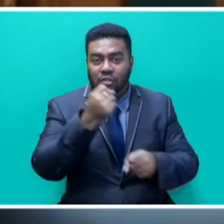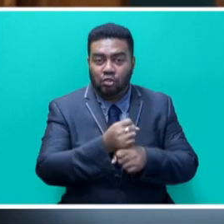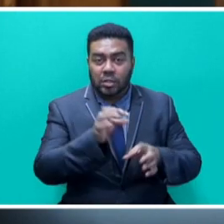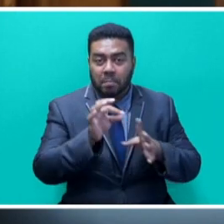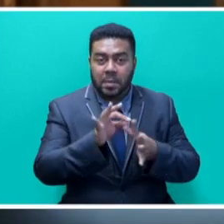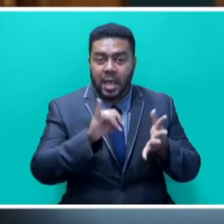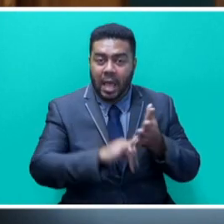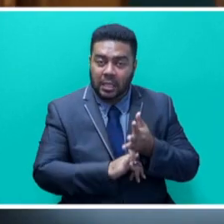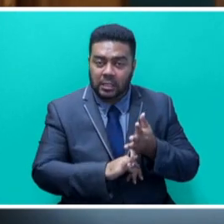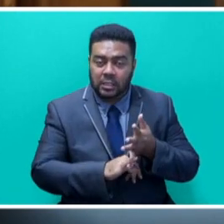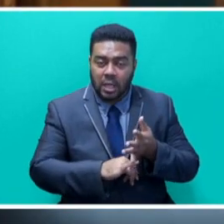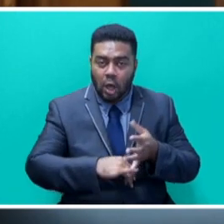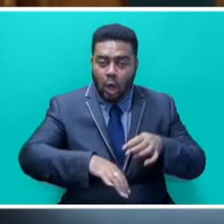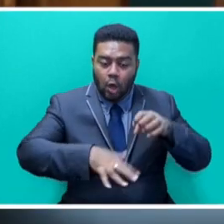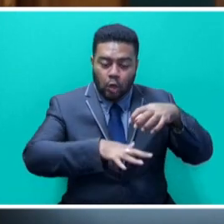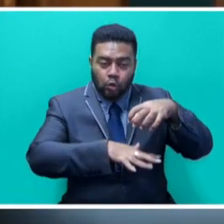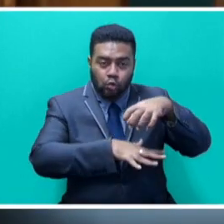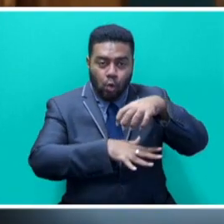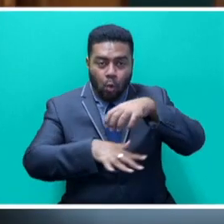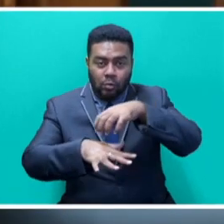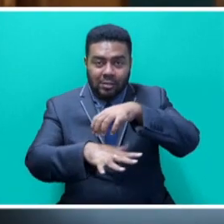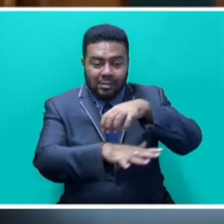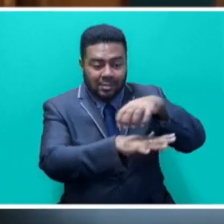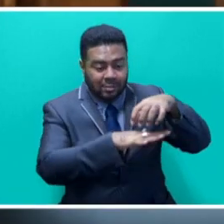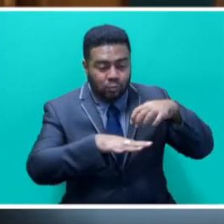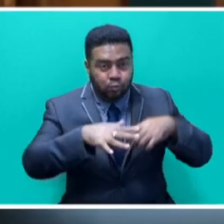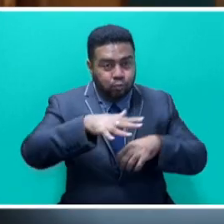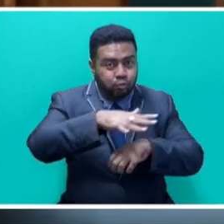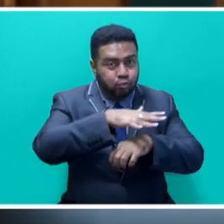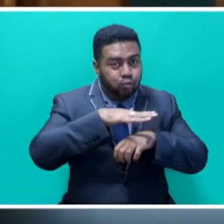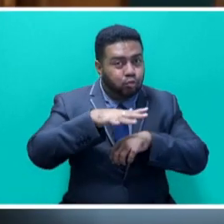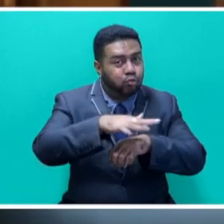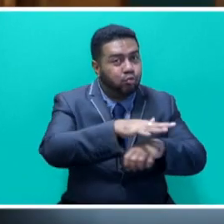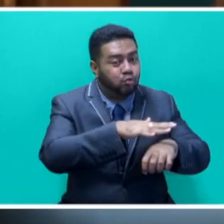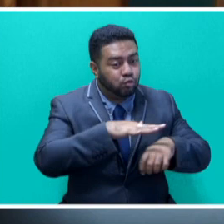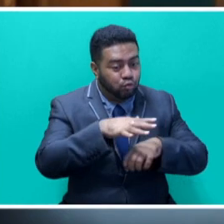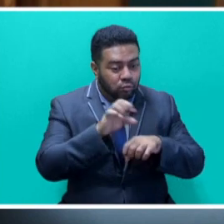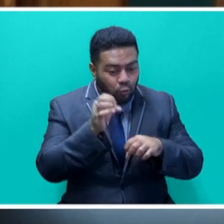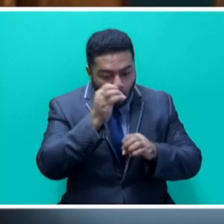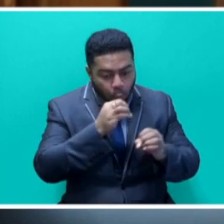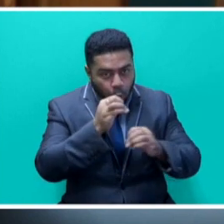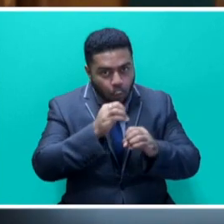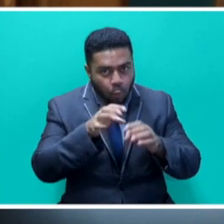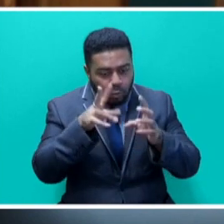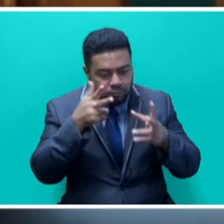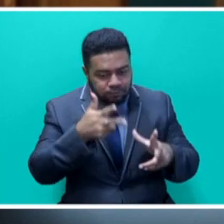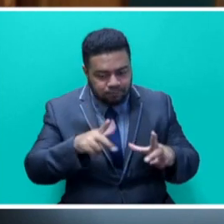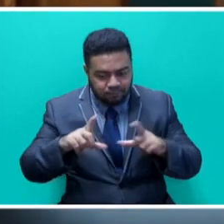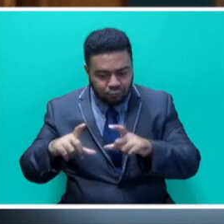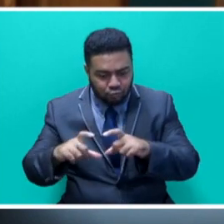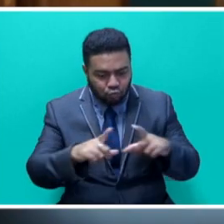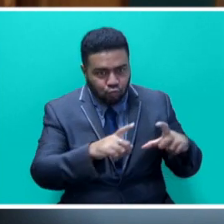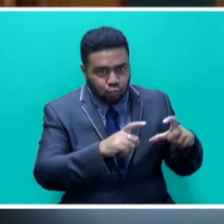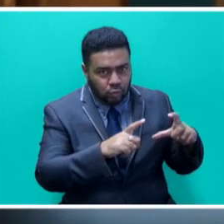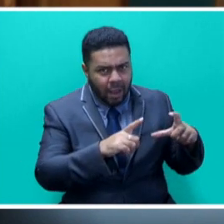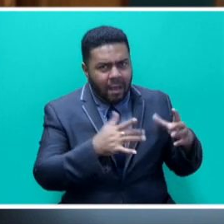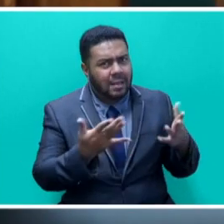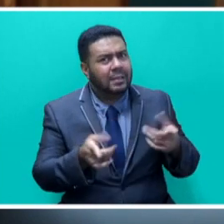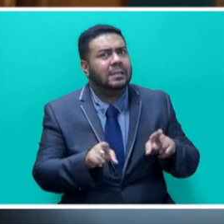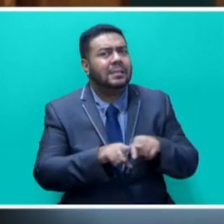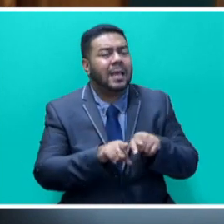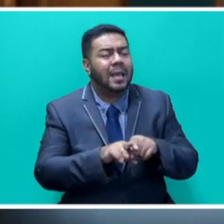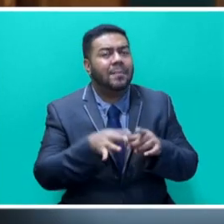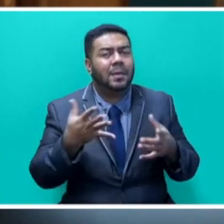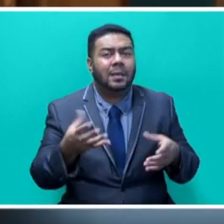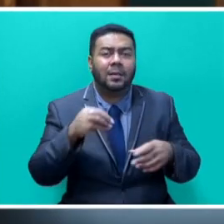drones, and ArcGIS software. It works closely with the Ministry of Communications in developing and tracking